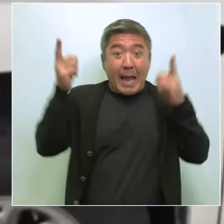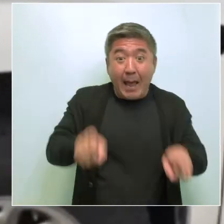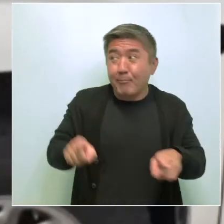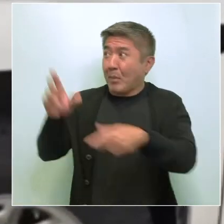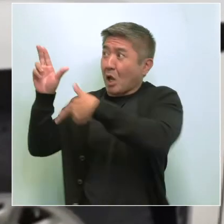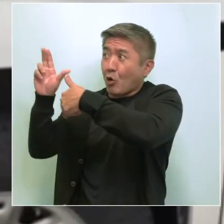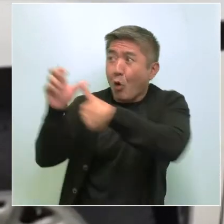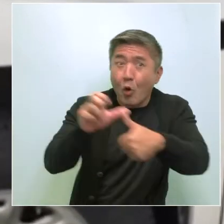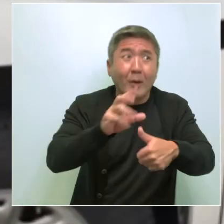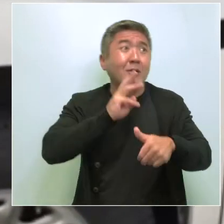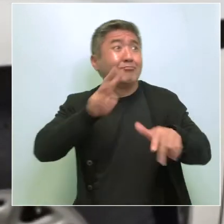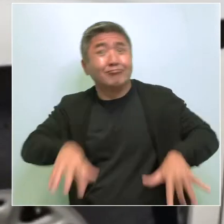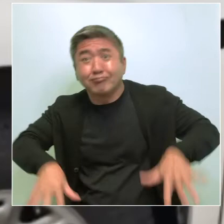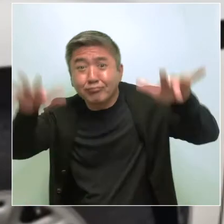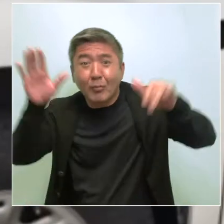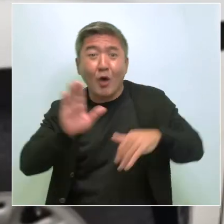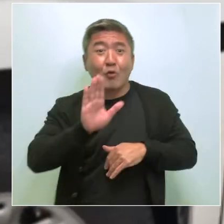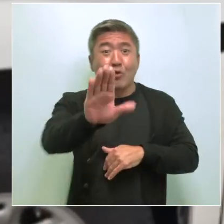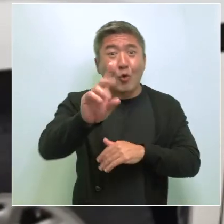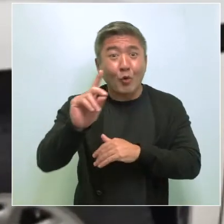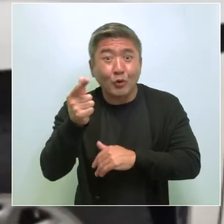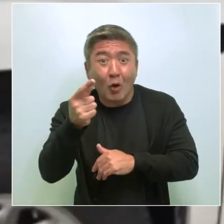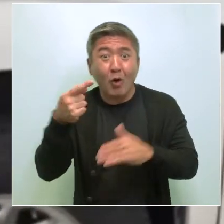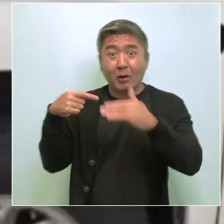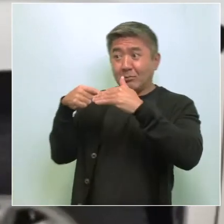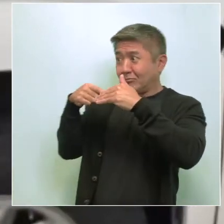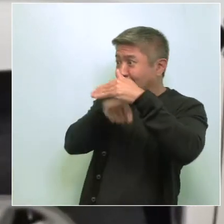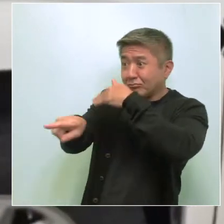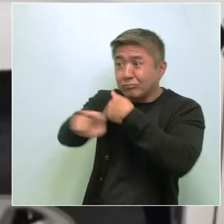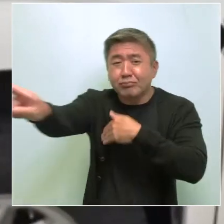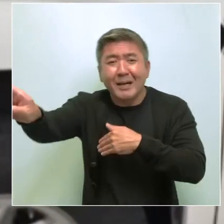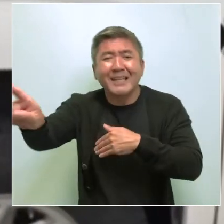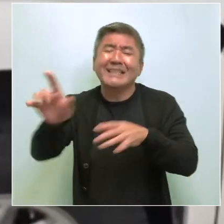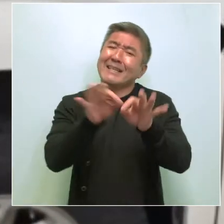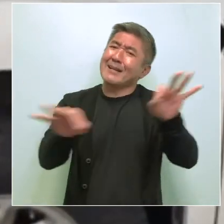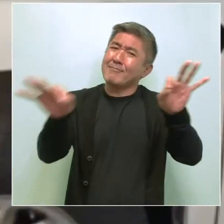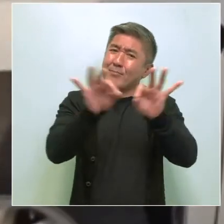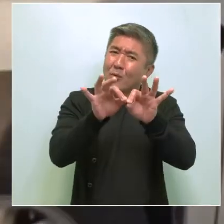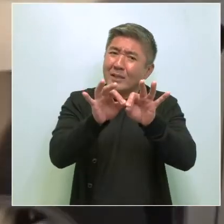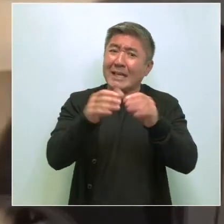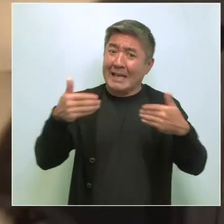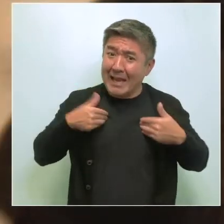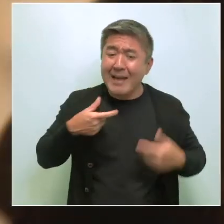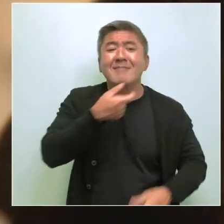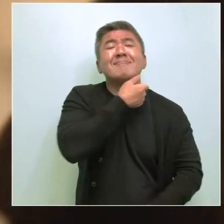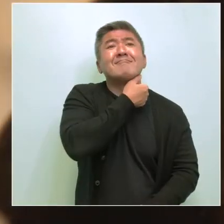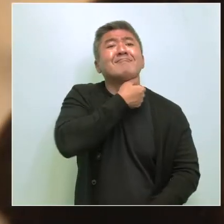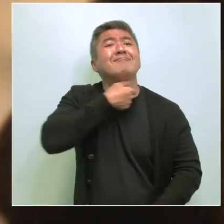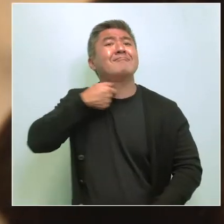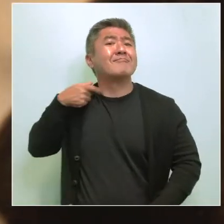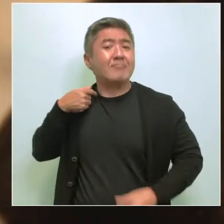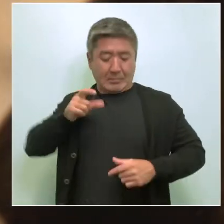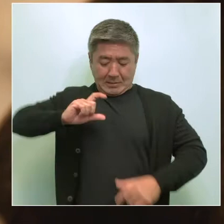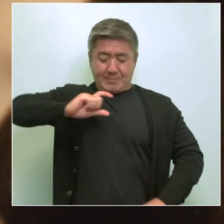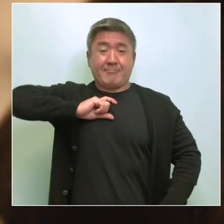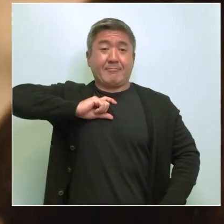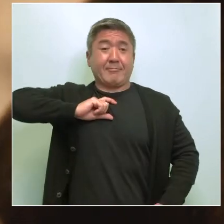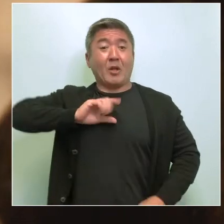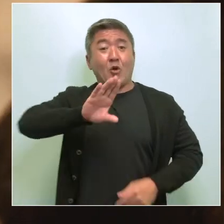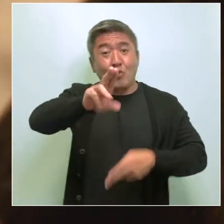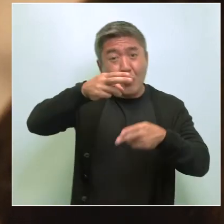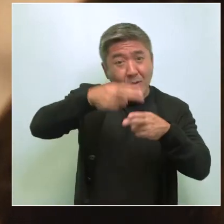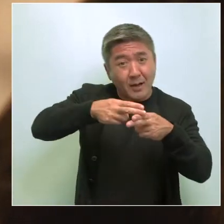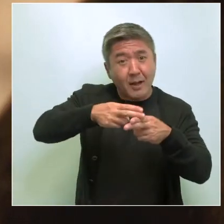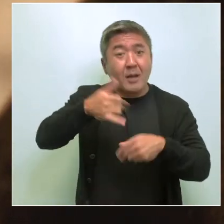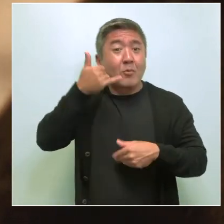dog running off, whether it's 4th of July or hurricanes or anything, you should have a collar and a tag on your dog, which